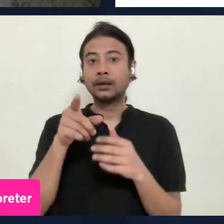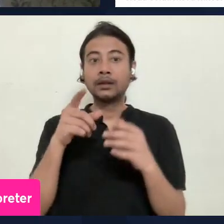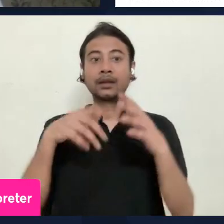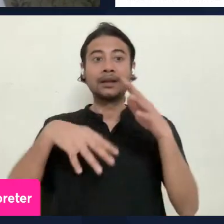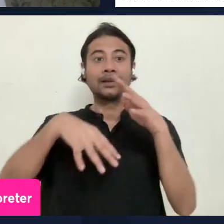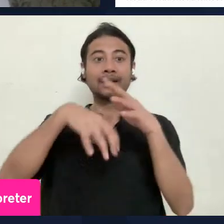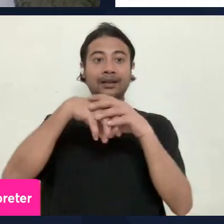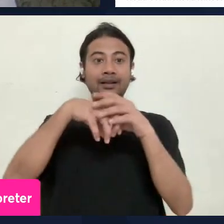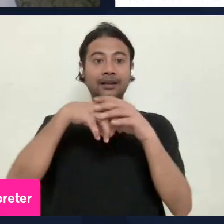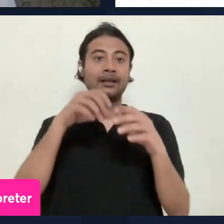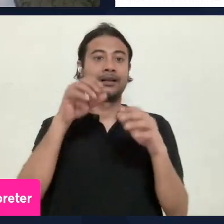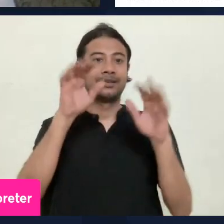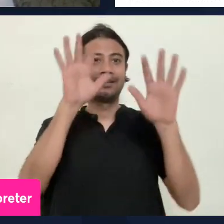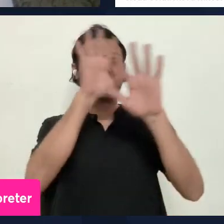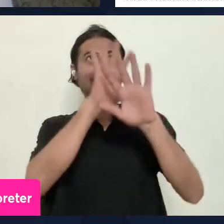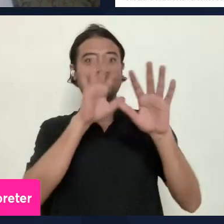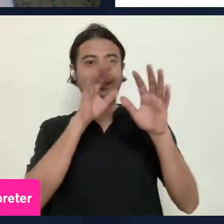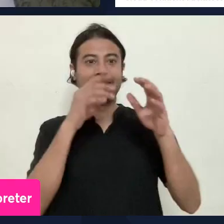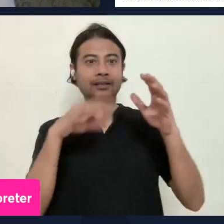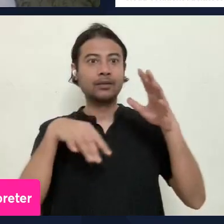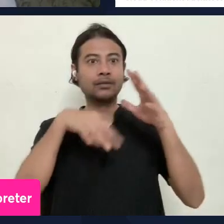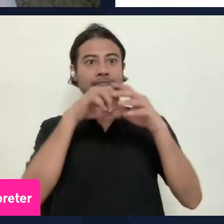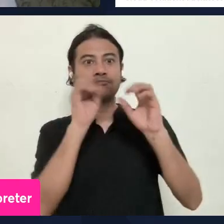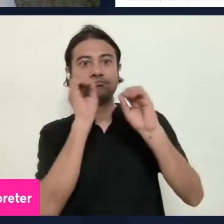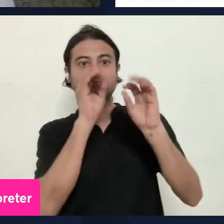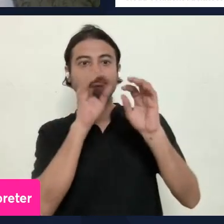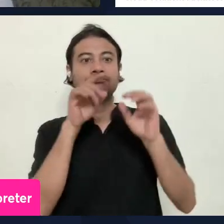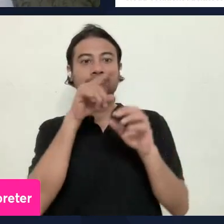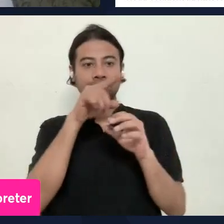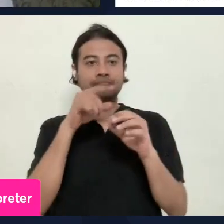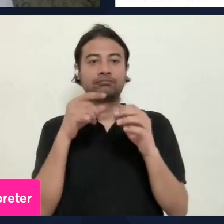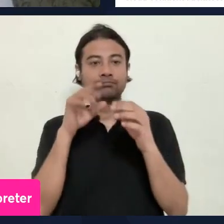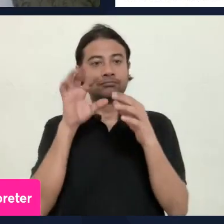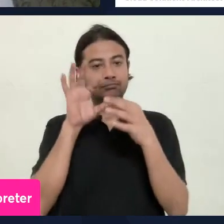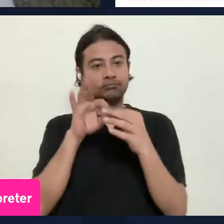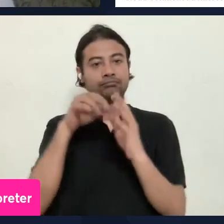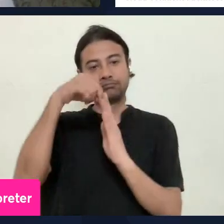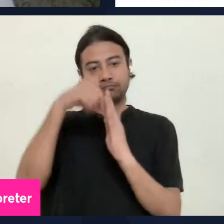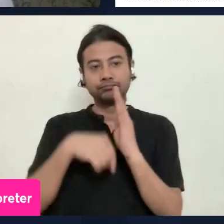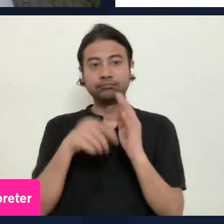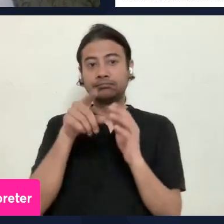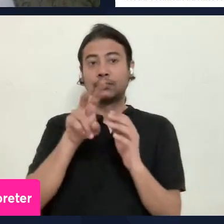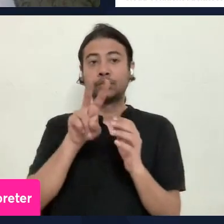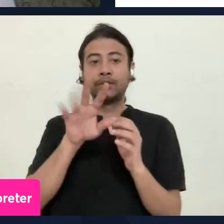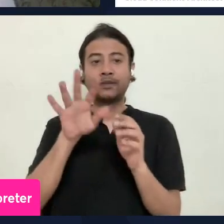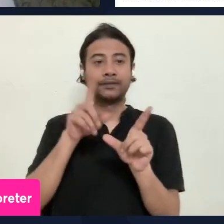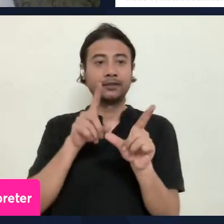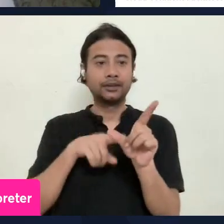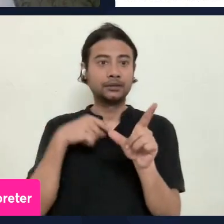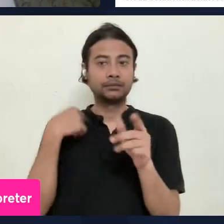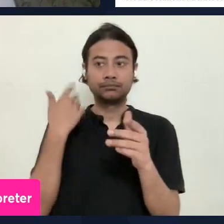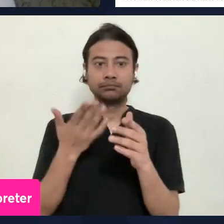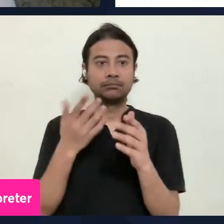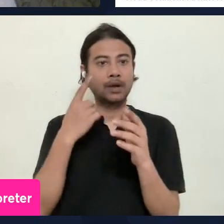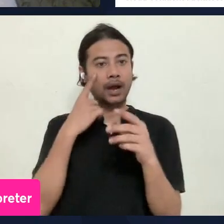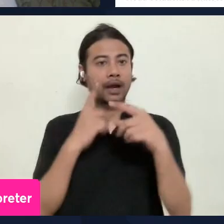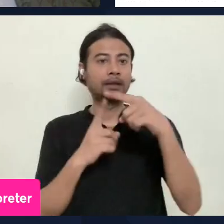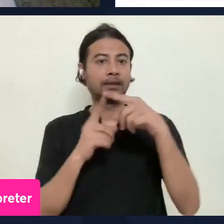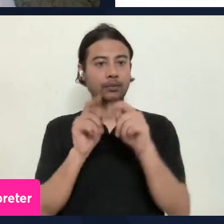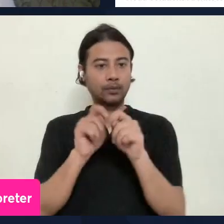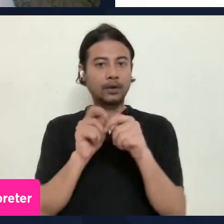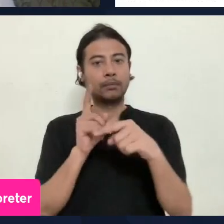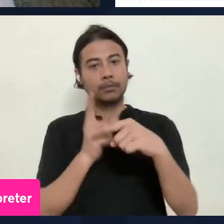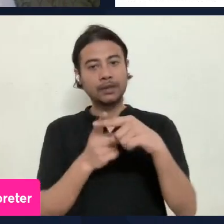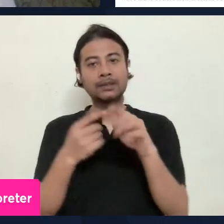Valuable Professional in Azure. With over 25 years of experience in the IT industry, his expertise spans